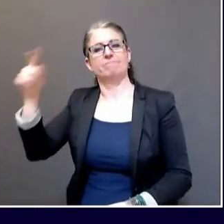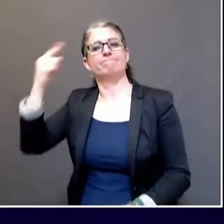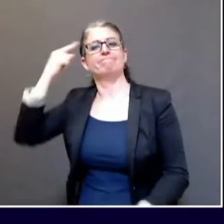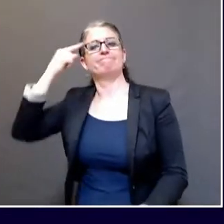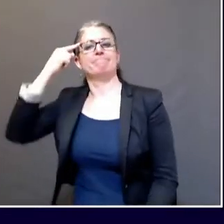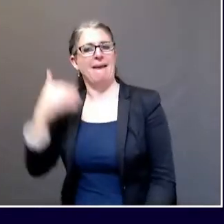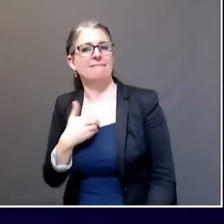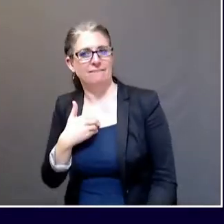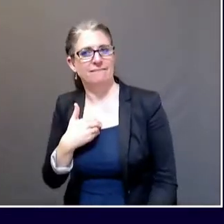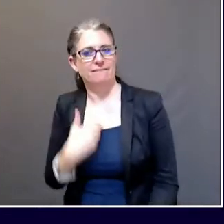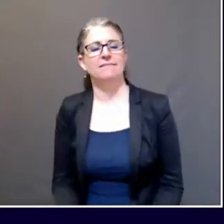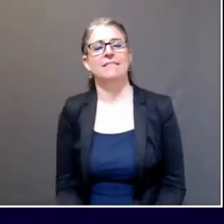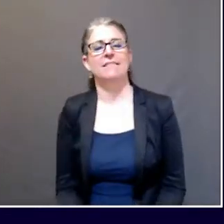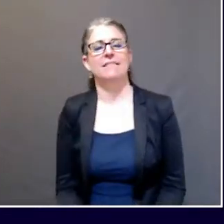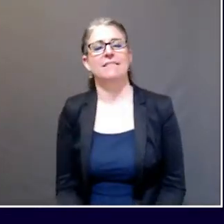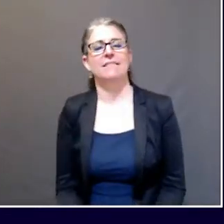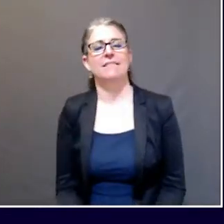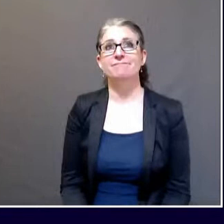of